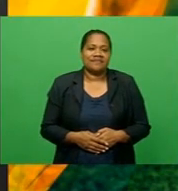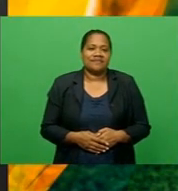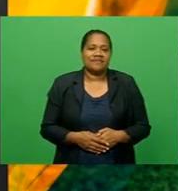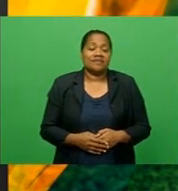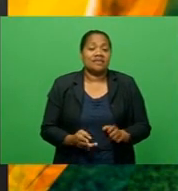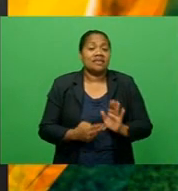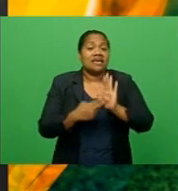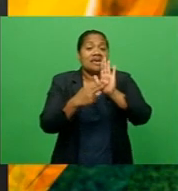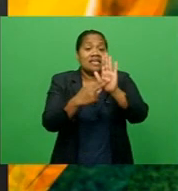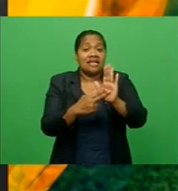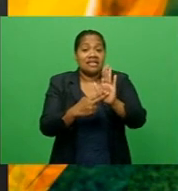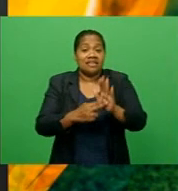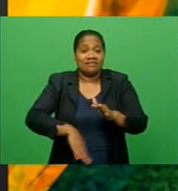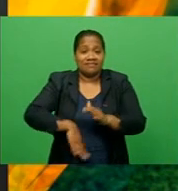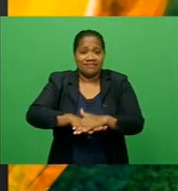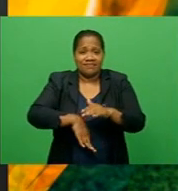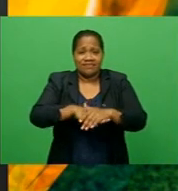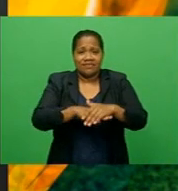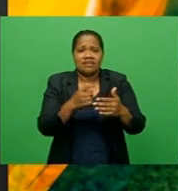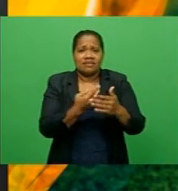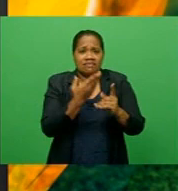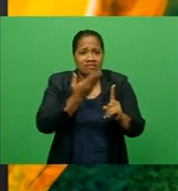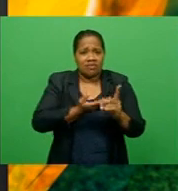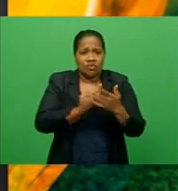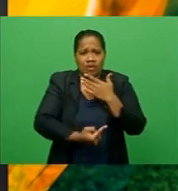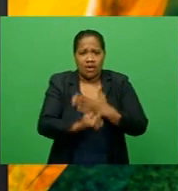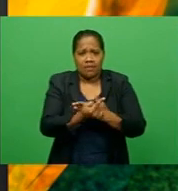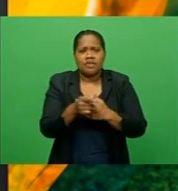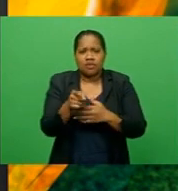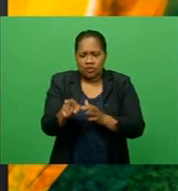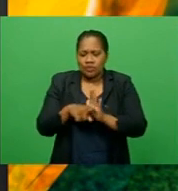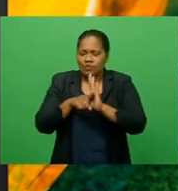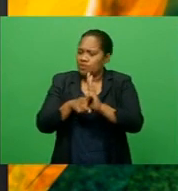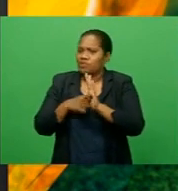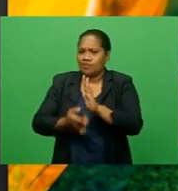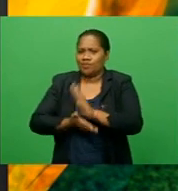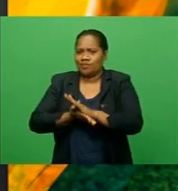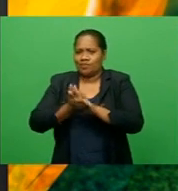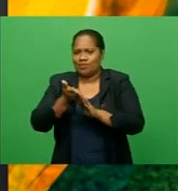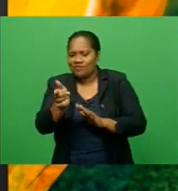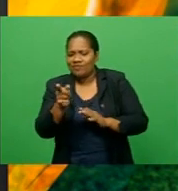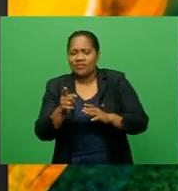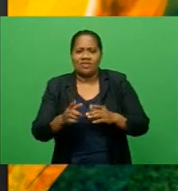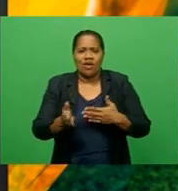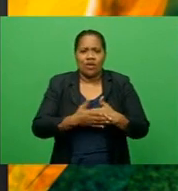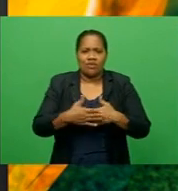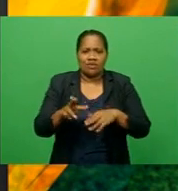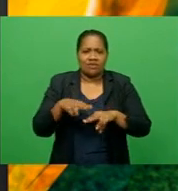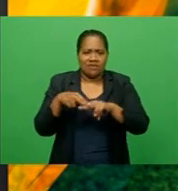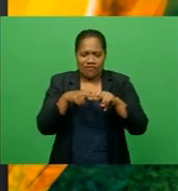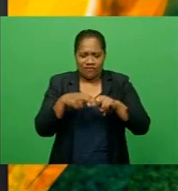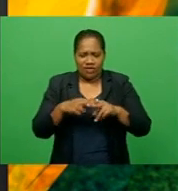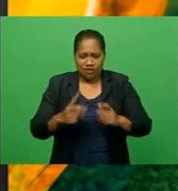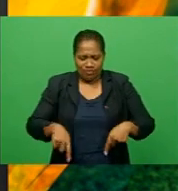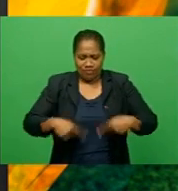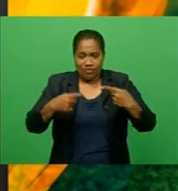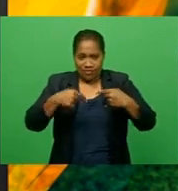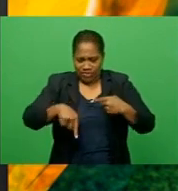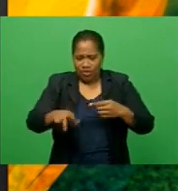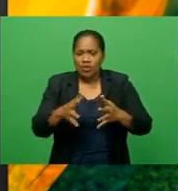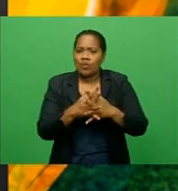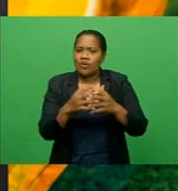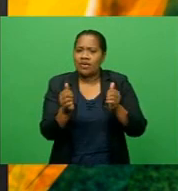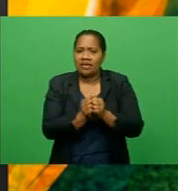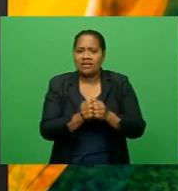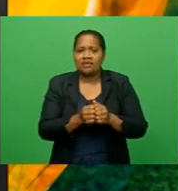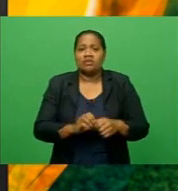Nandi football coach Kamal Swami has rated Lautoka highly ahead of their opening Fiji Fact match this weekend. Despite the Blues